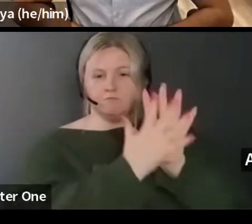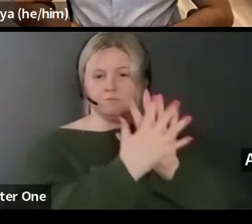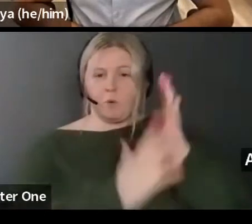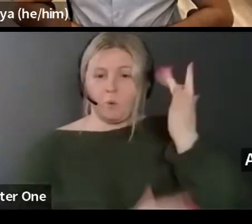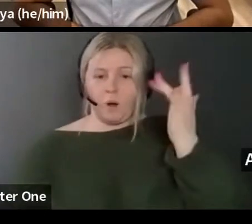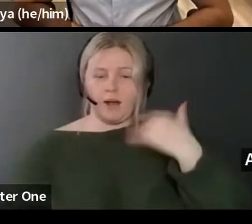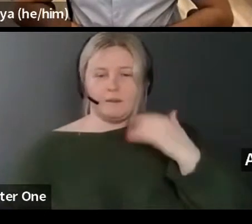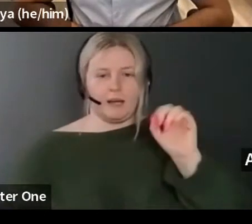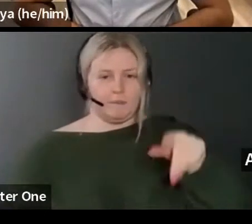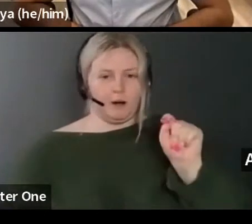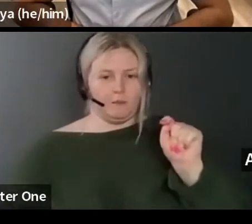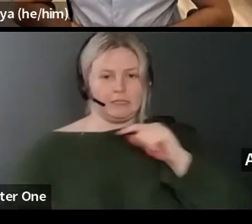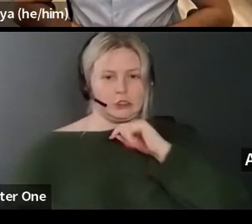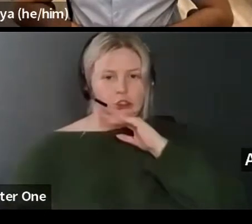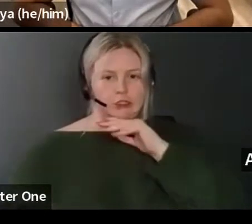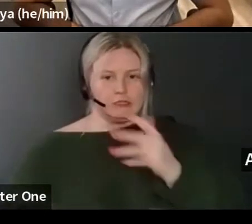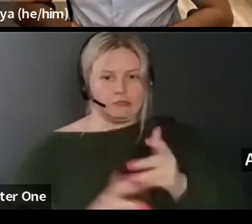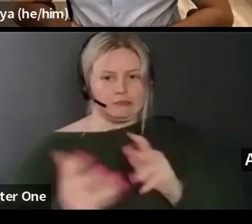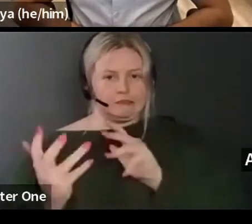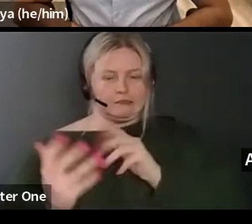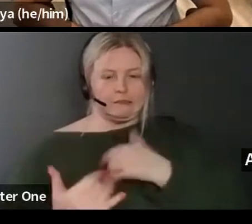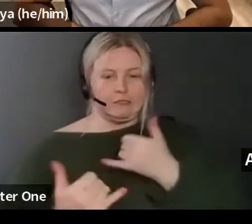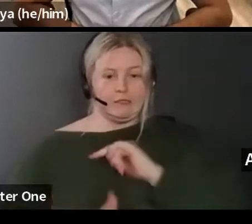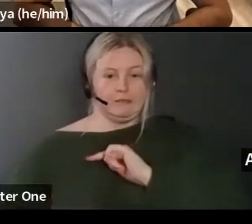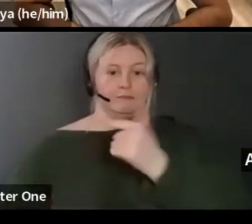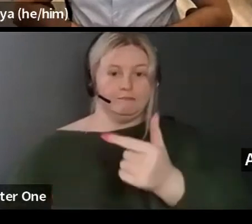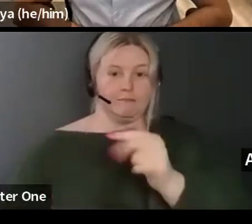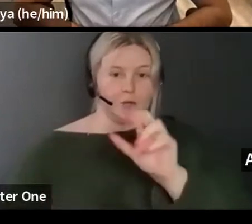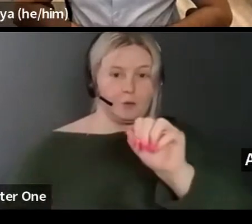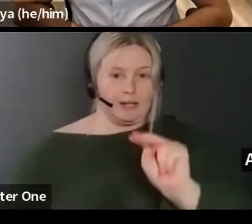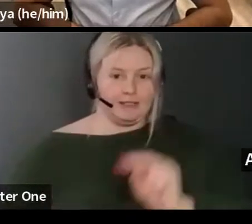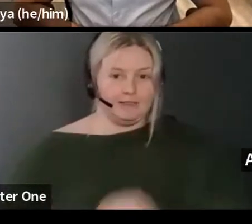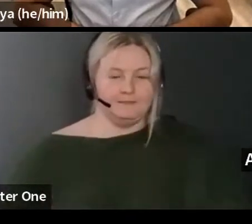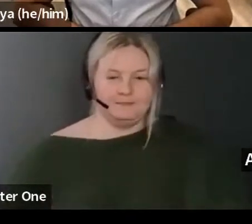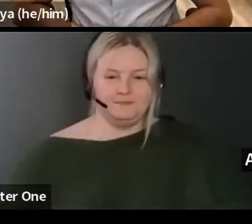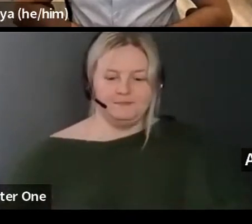is messy. I'll hand it back to Rain.